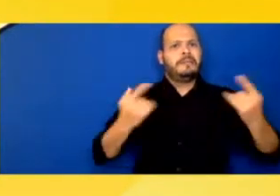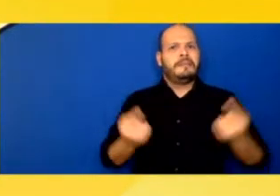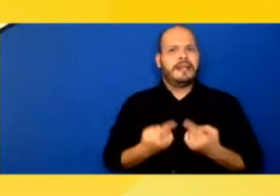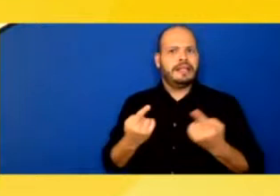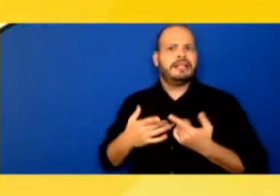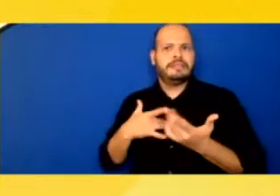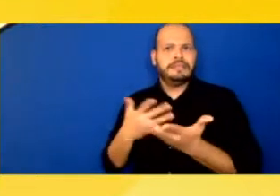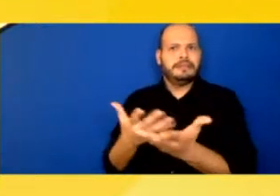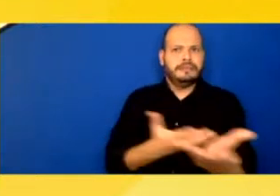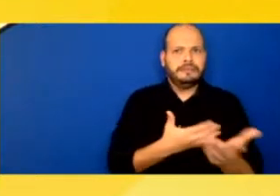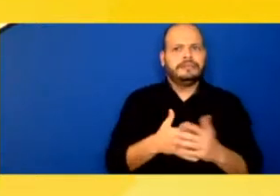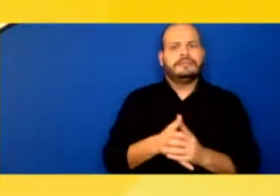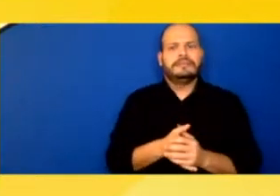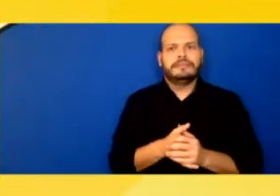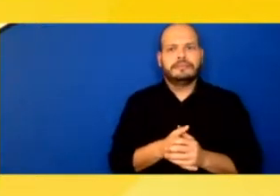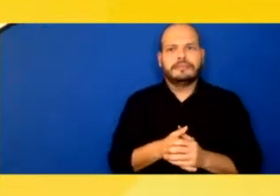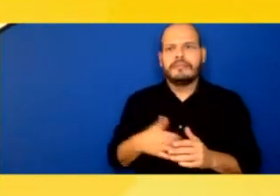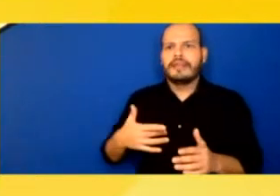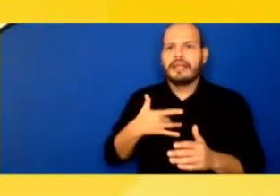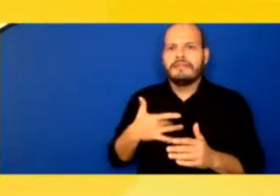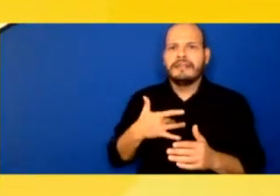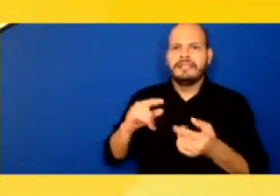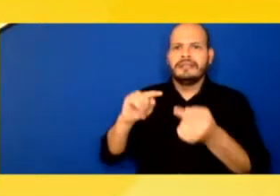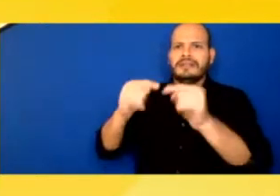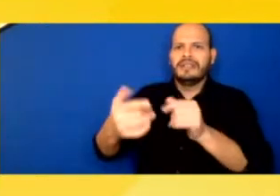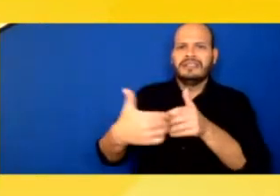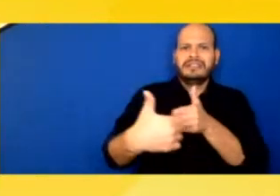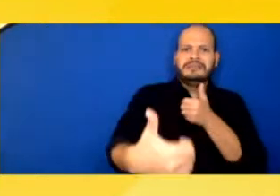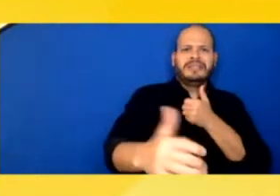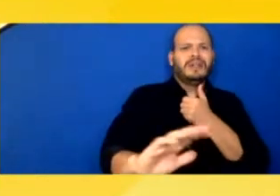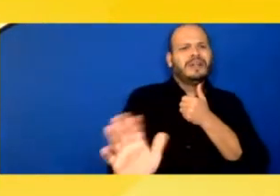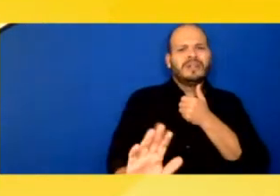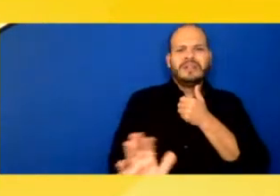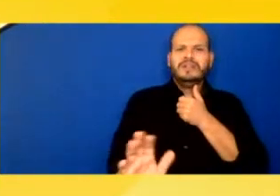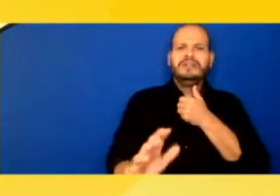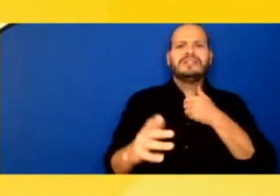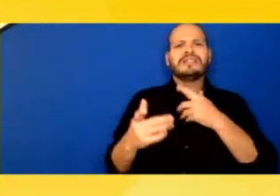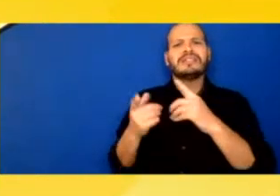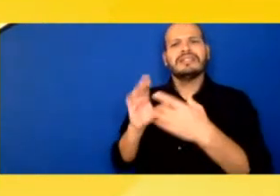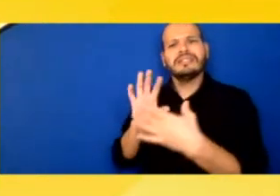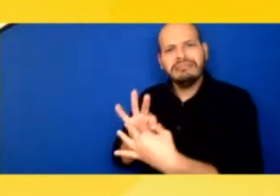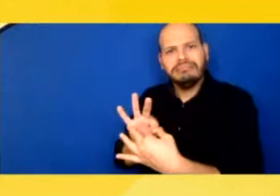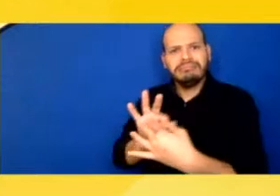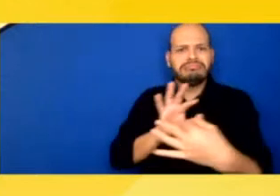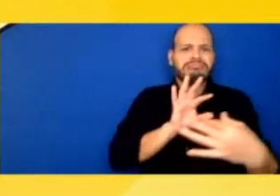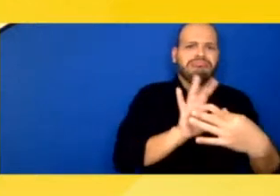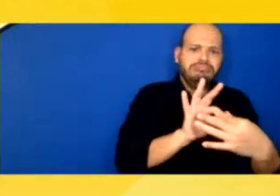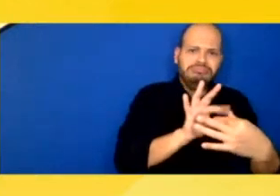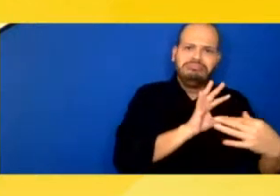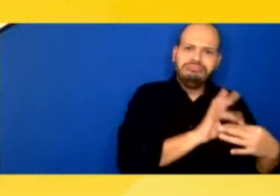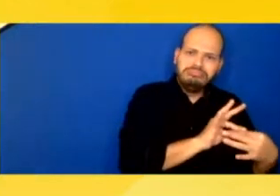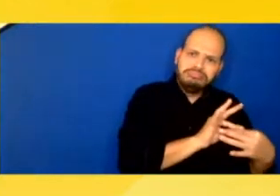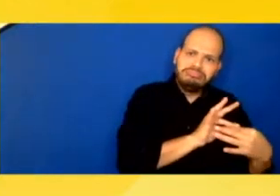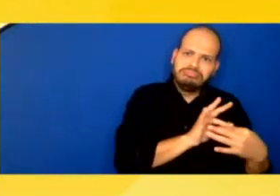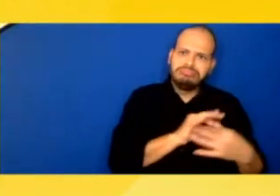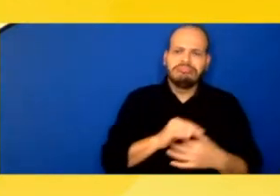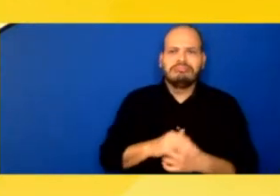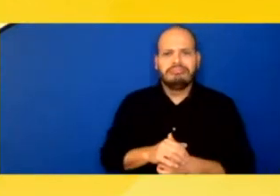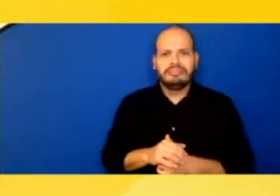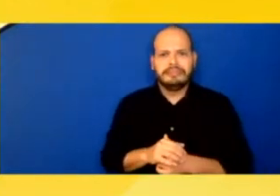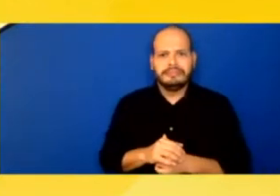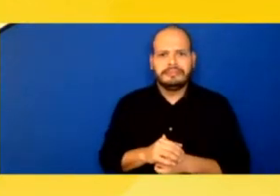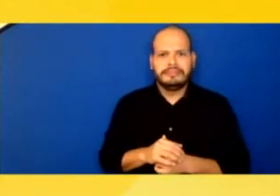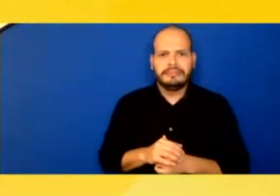be people who suffer not from the poverty of the inner soul and ignore not the poverty of the world around us. Let us